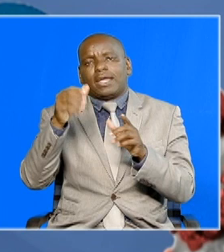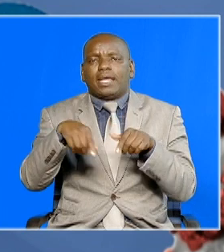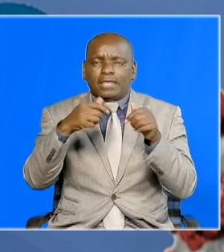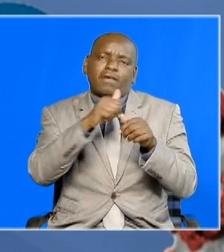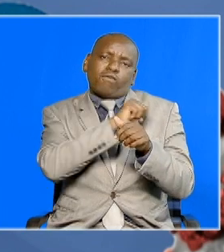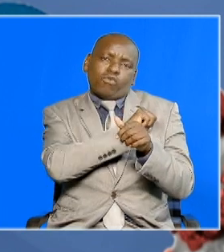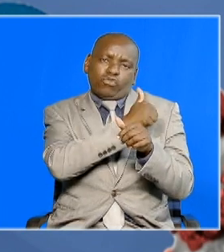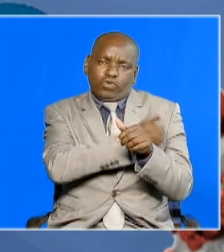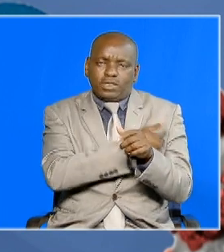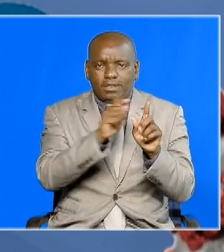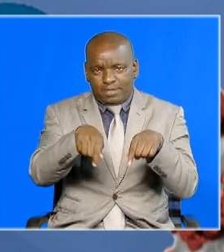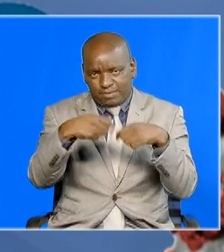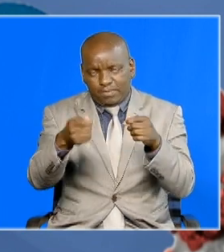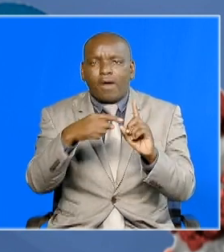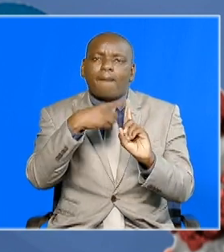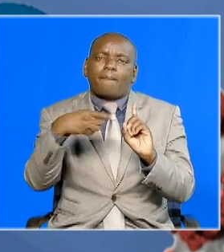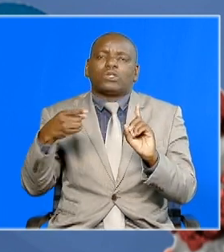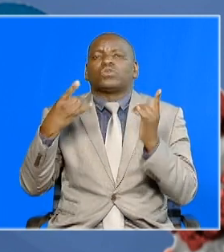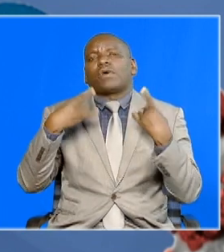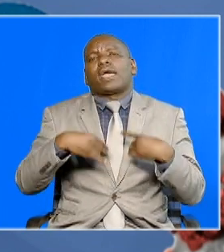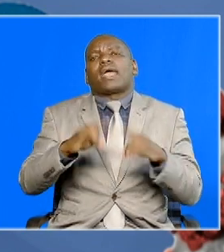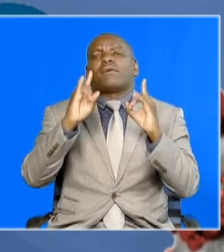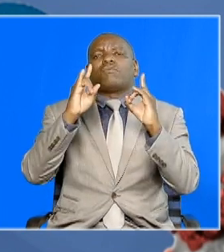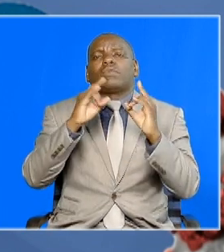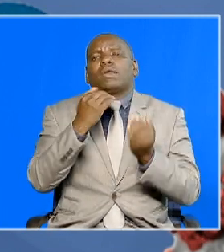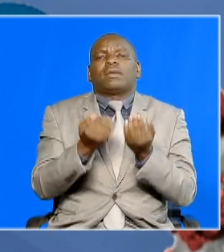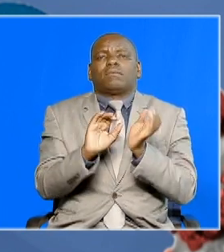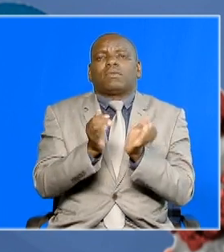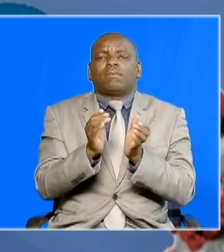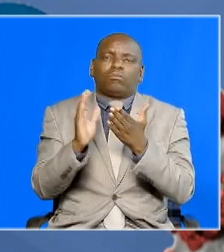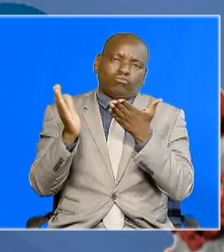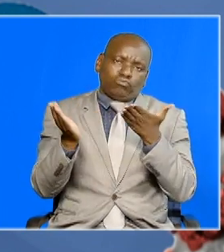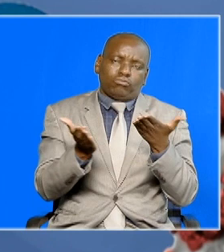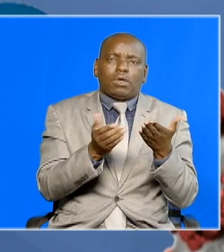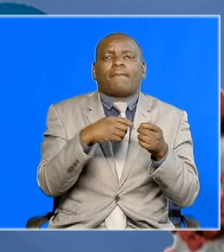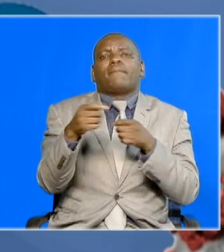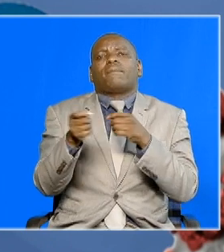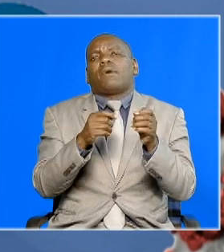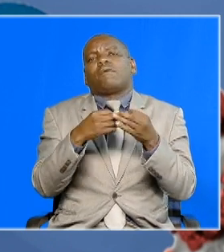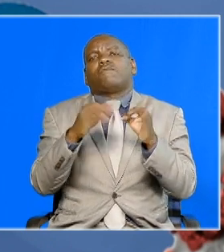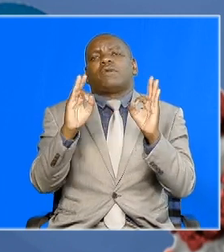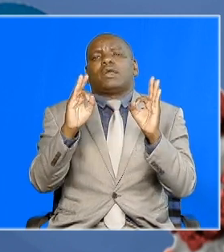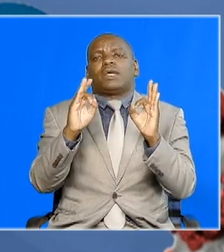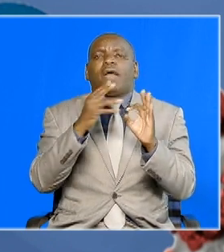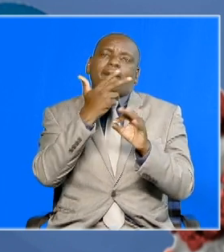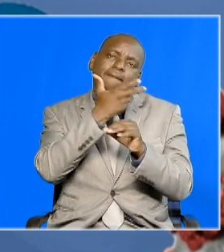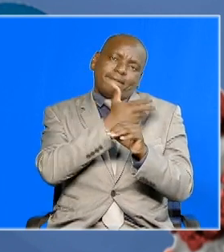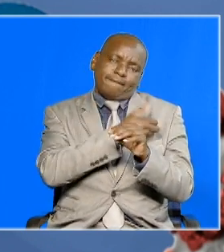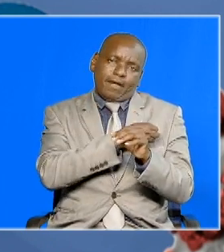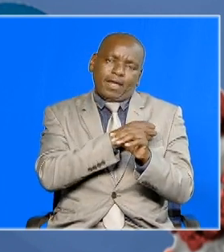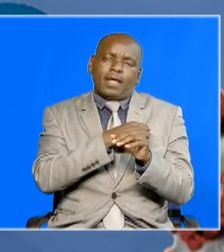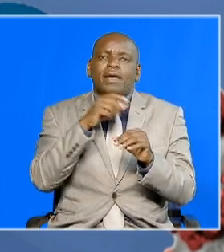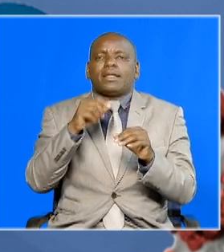authority to the Ministry of Health and Childcare to import and use the Sinopharm vaccine. This is based on